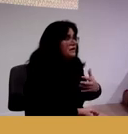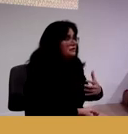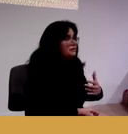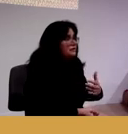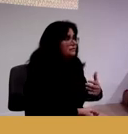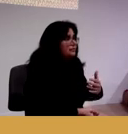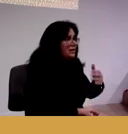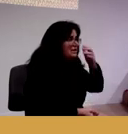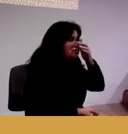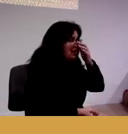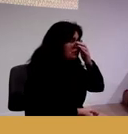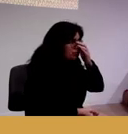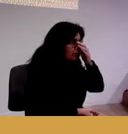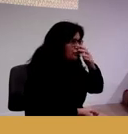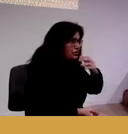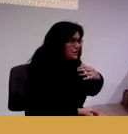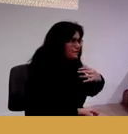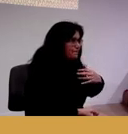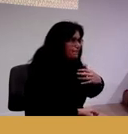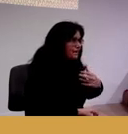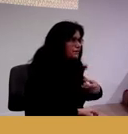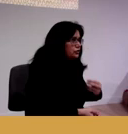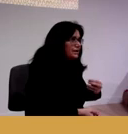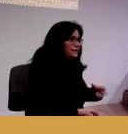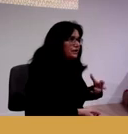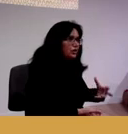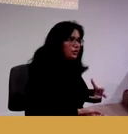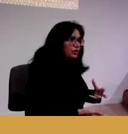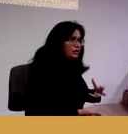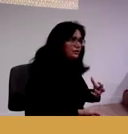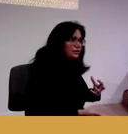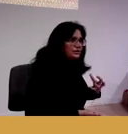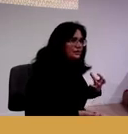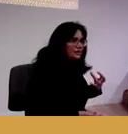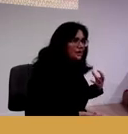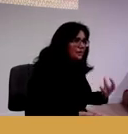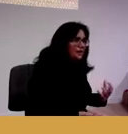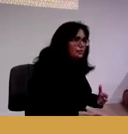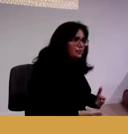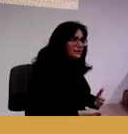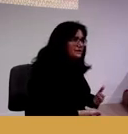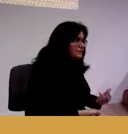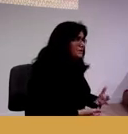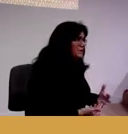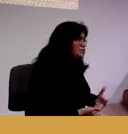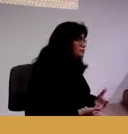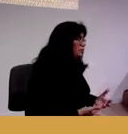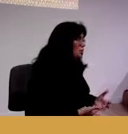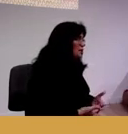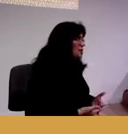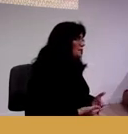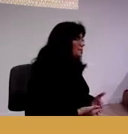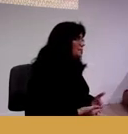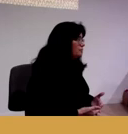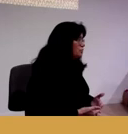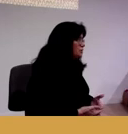I found, coming into anthropology, that the training that I got enabled me to speak in a different